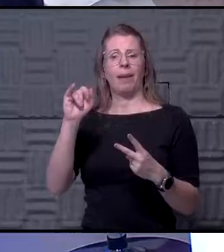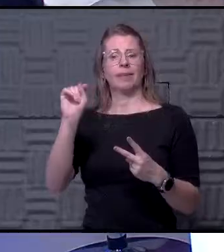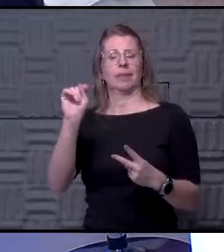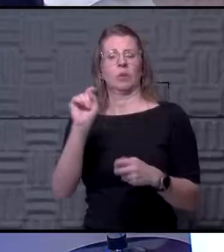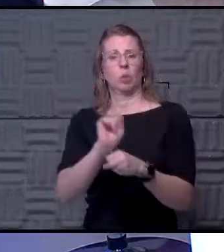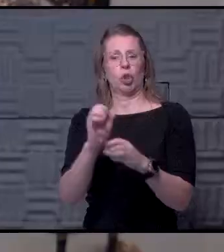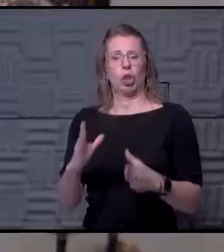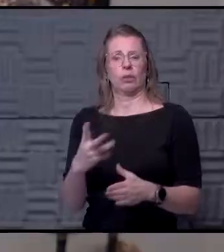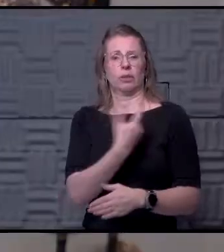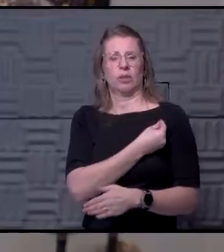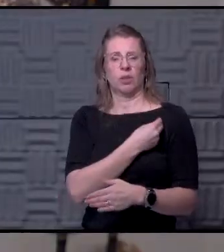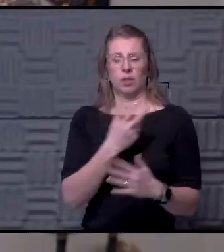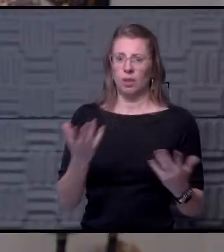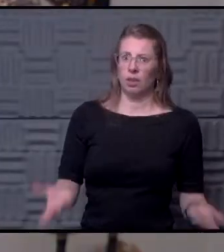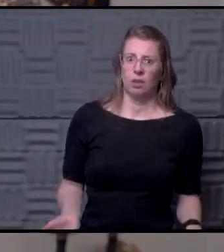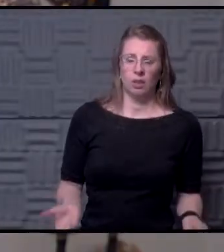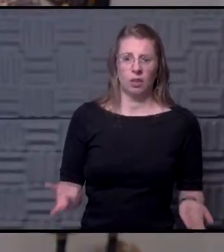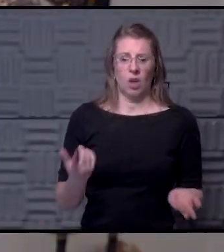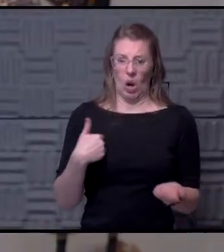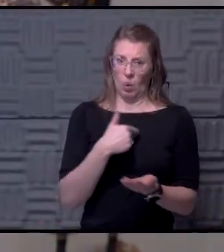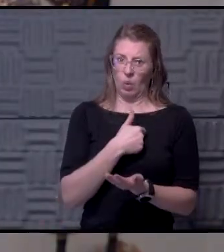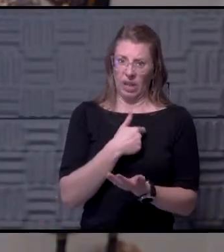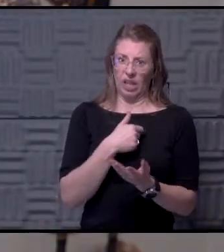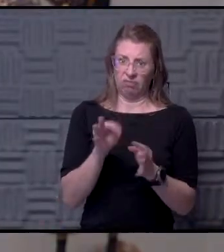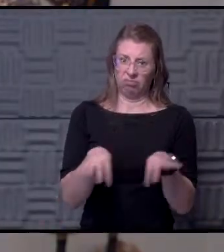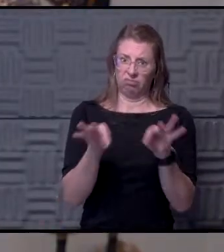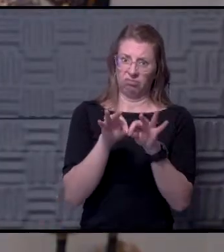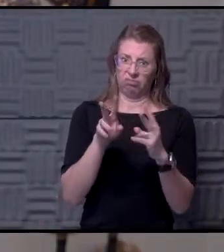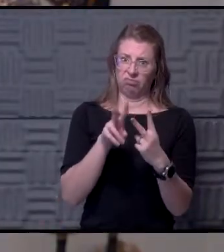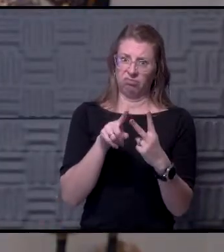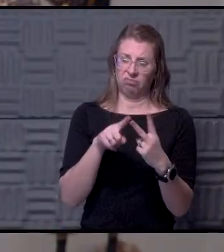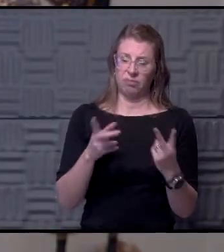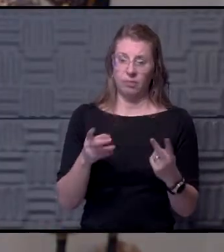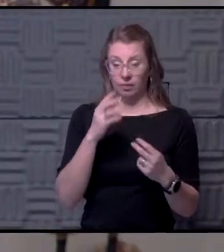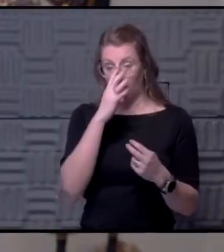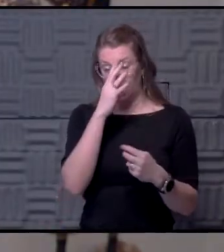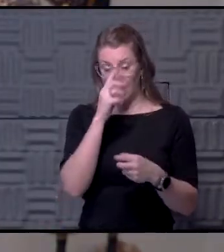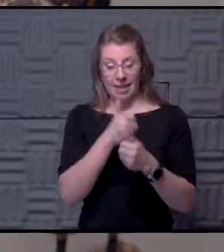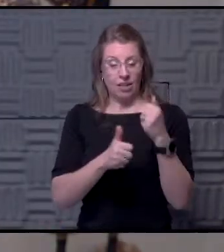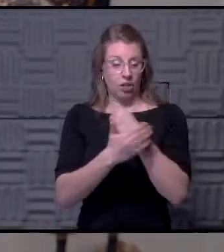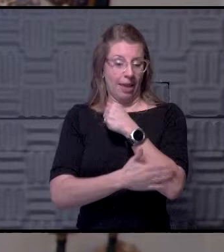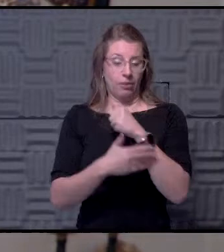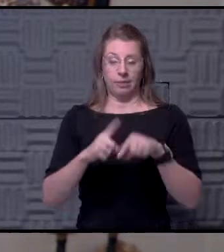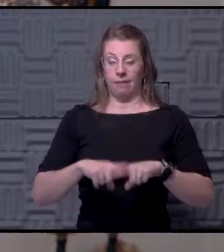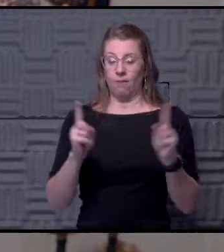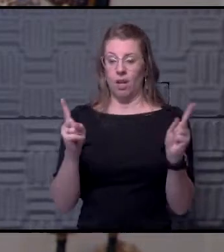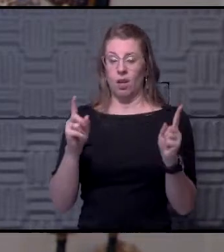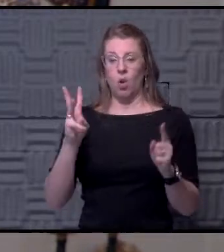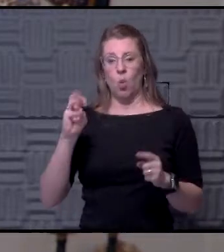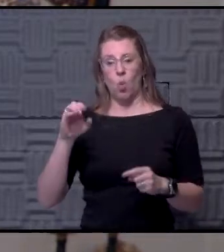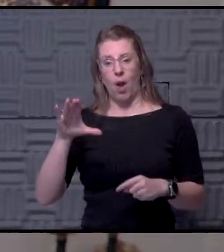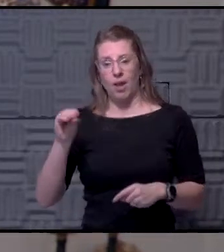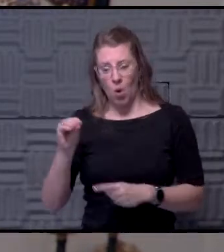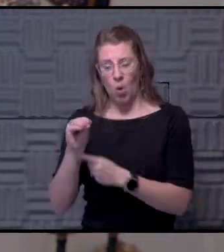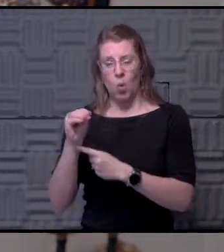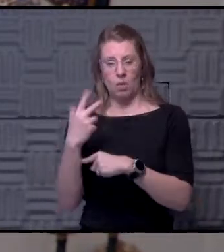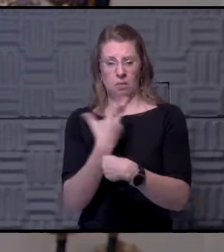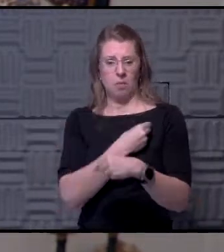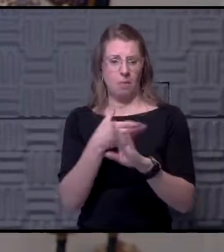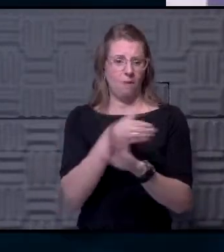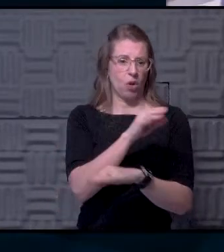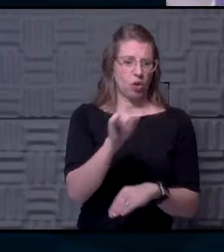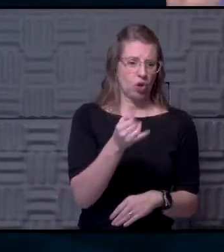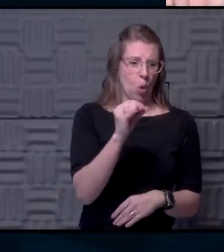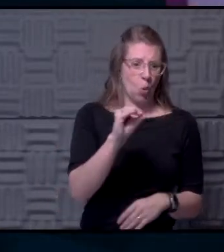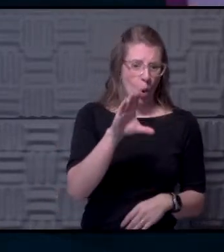Norman? All right, Dr. Norman. Are we essential? And counties have been different. I think Wyandotte County went for teachers before Johnson County did,